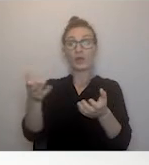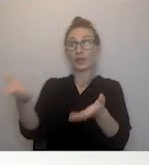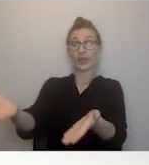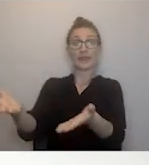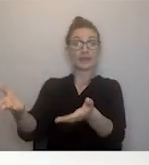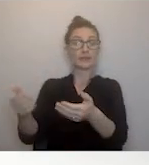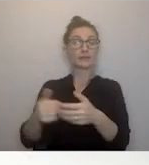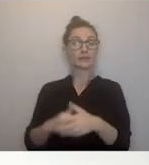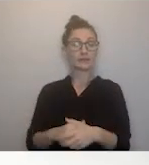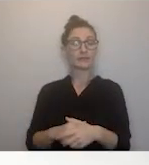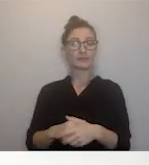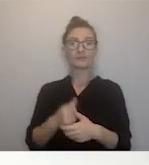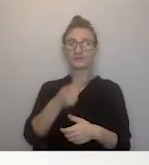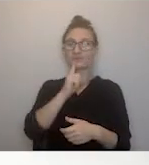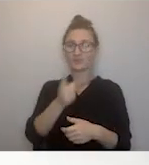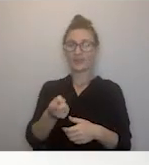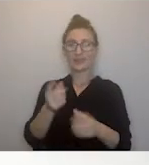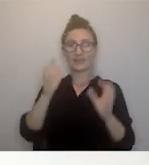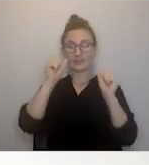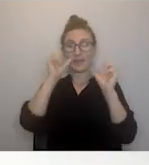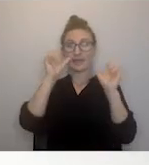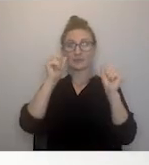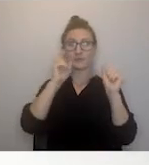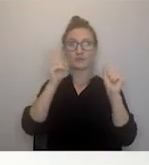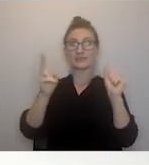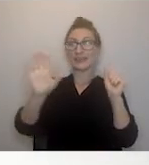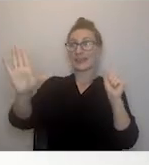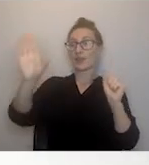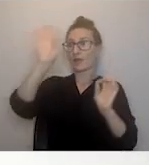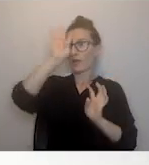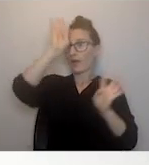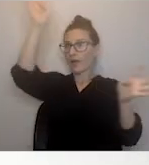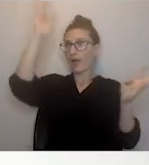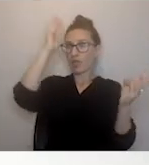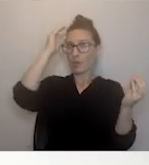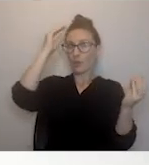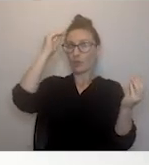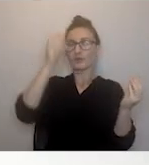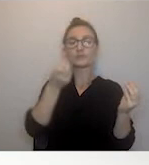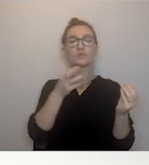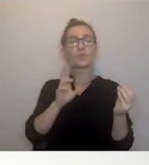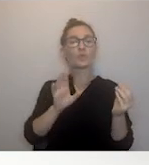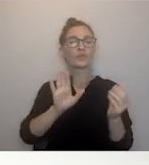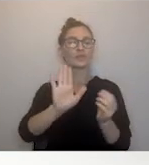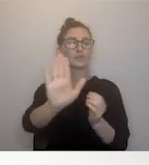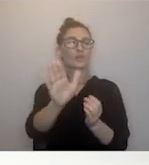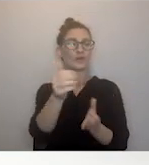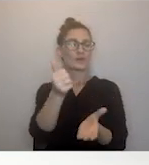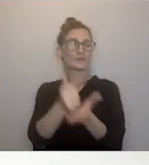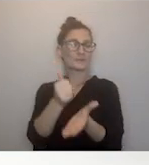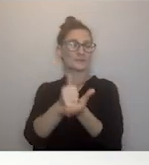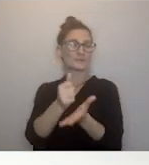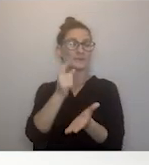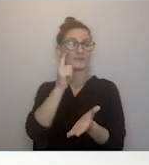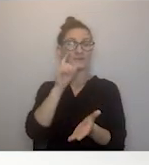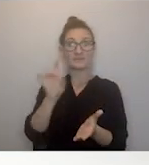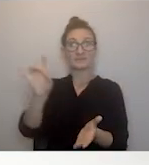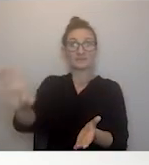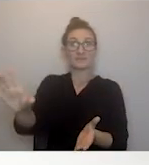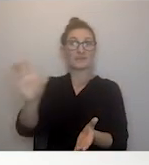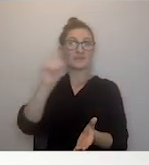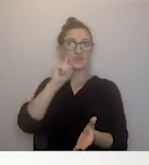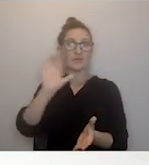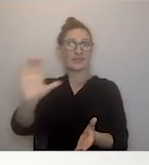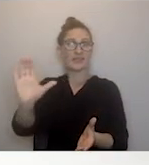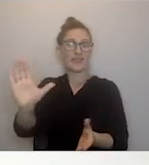they when they're saying it? It's very amusing to see what creative thoughts your class might come up with, or what you help them